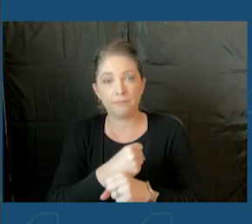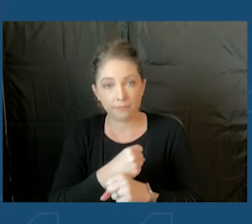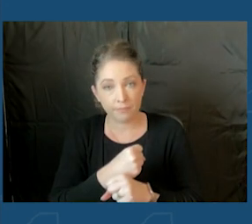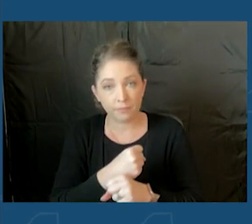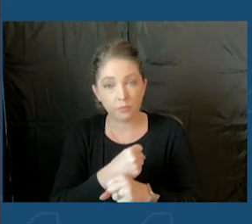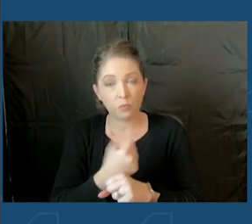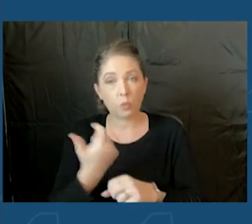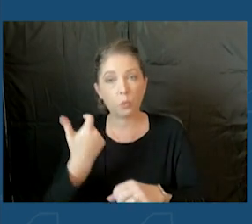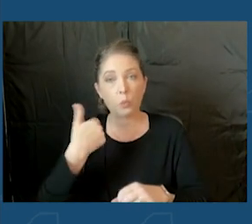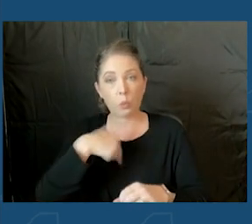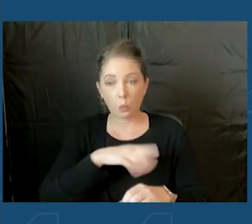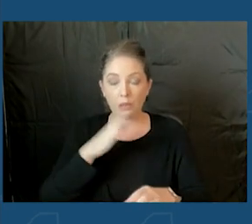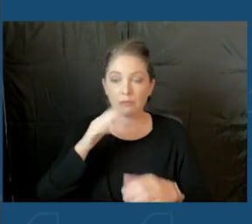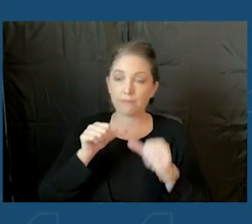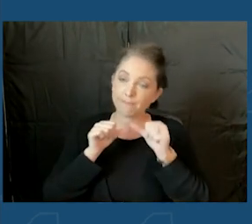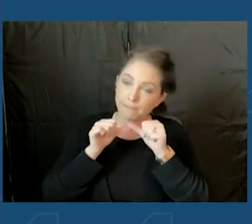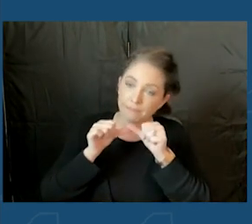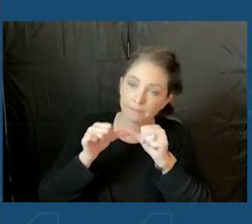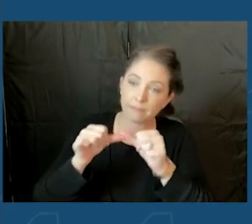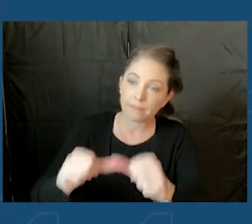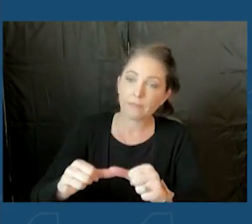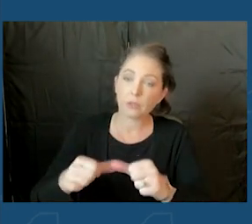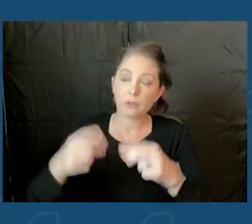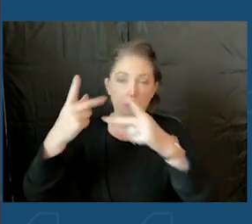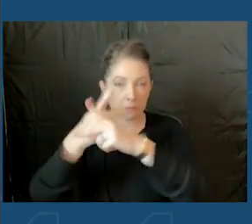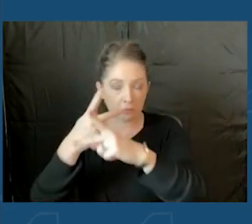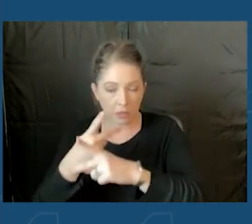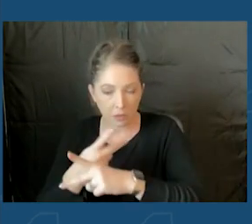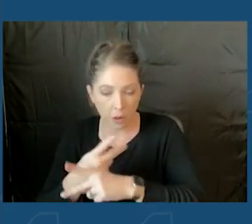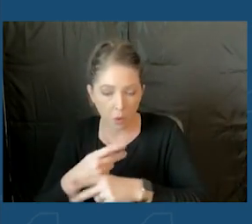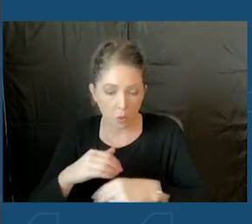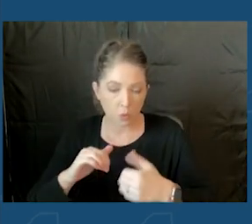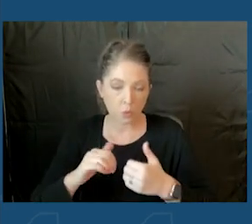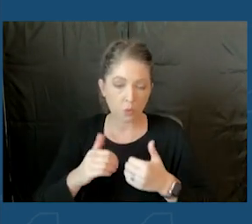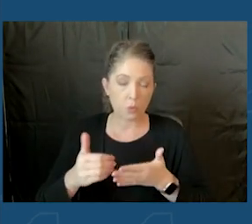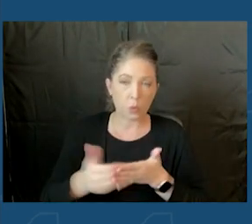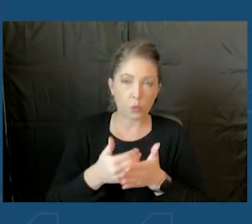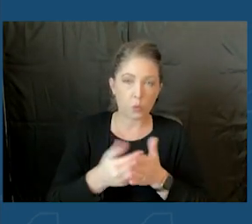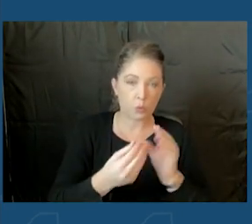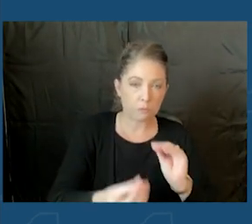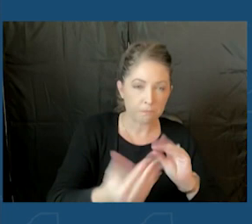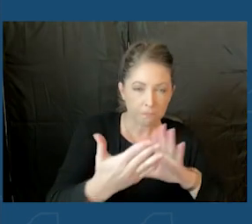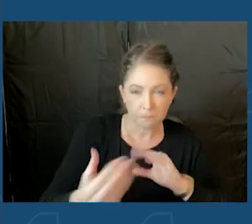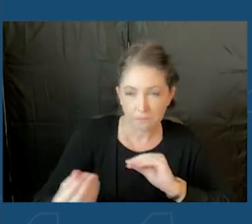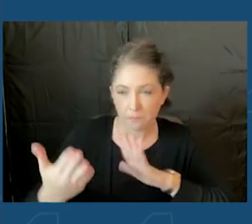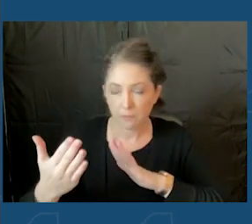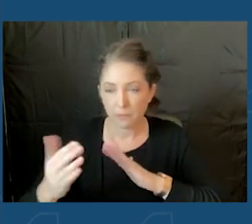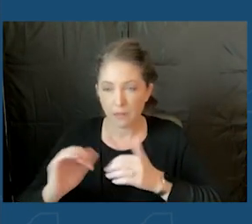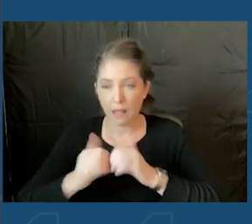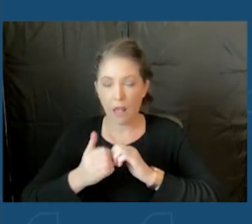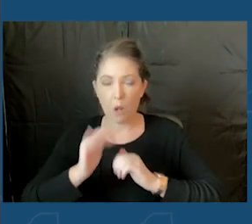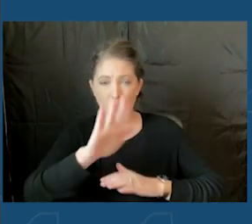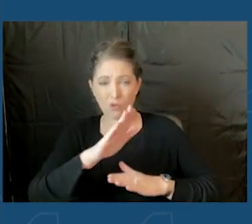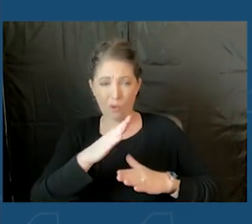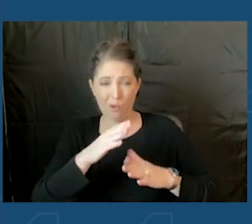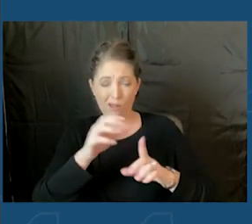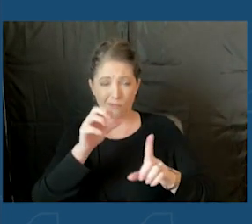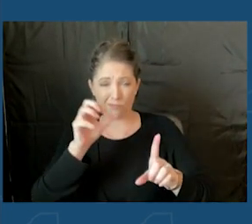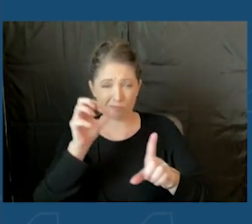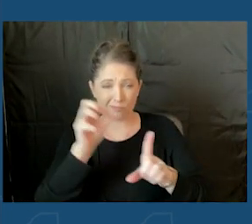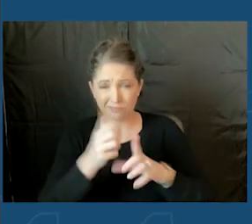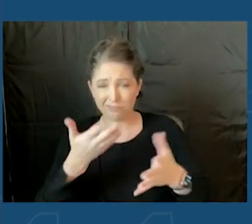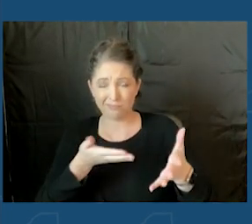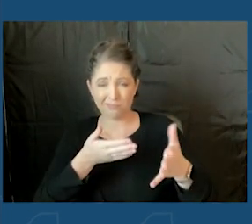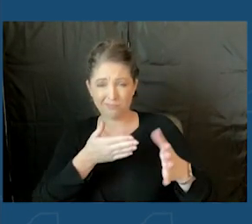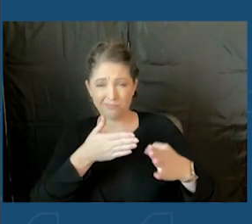we will continue to find new ways to stop your attack on our ability to govern our